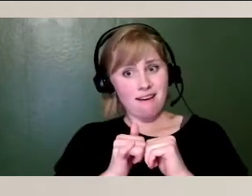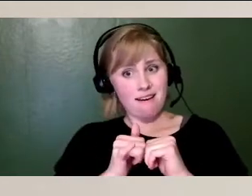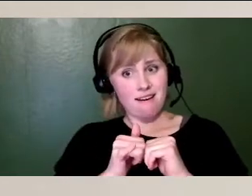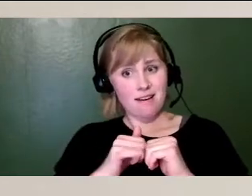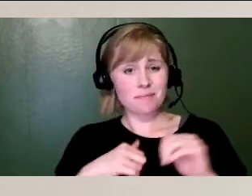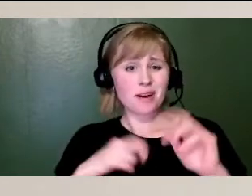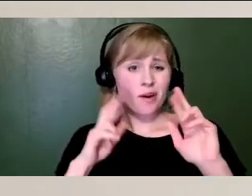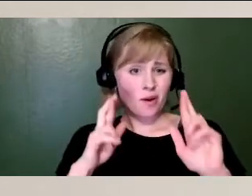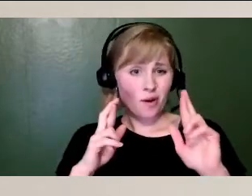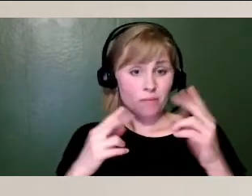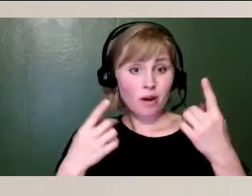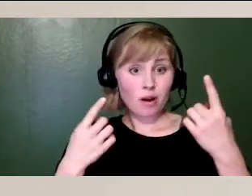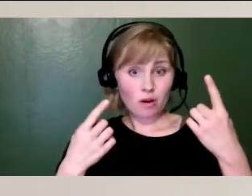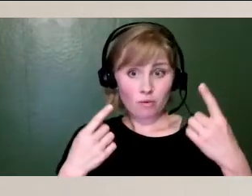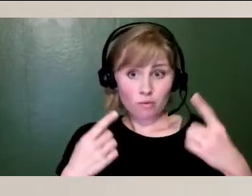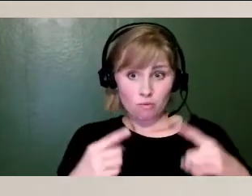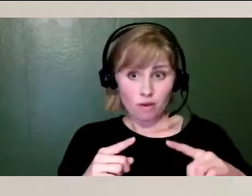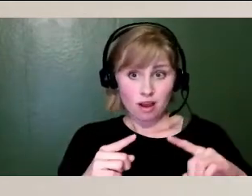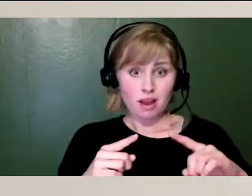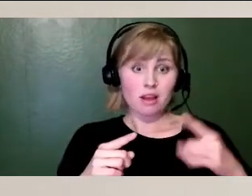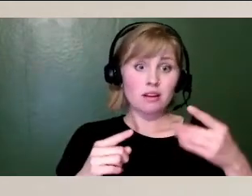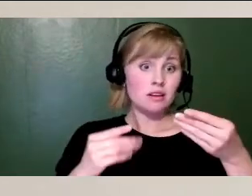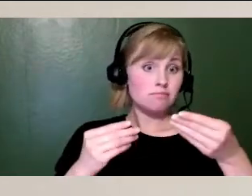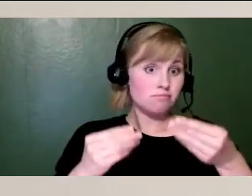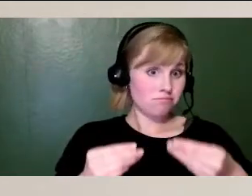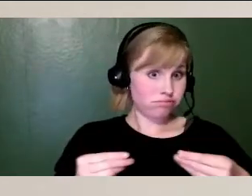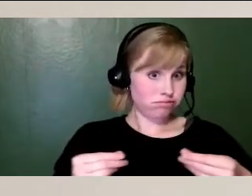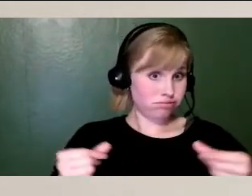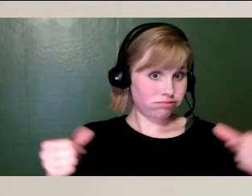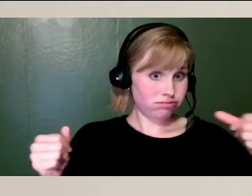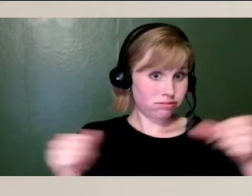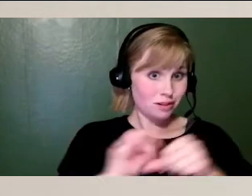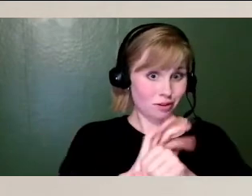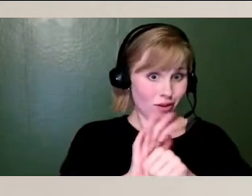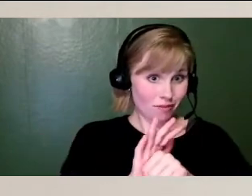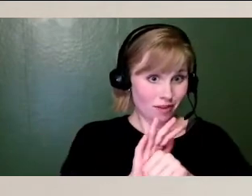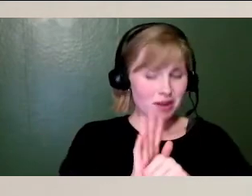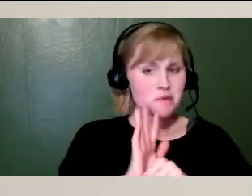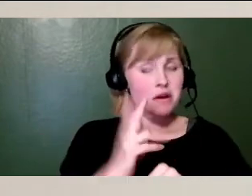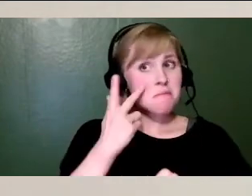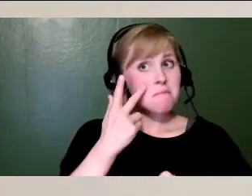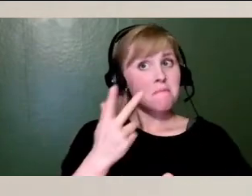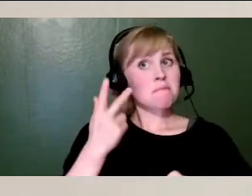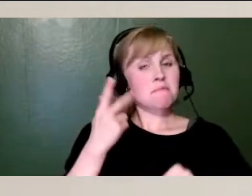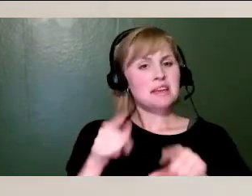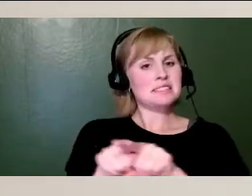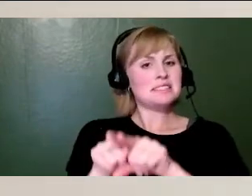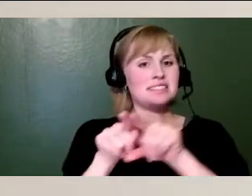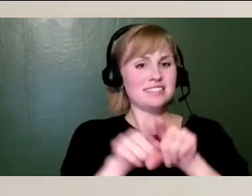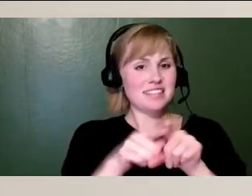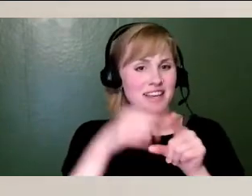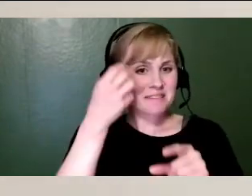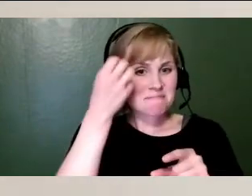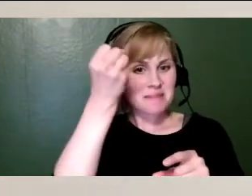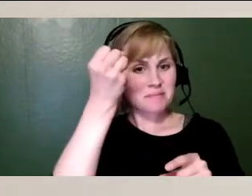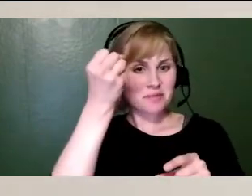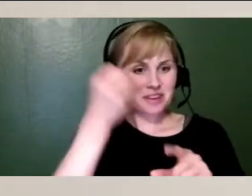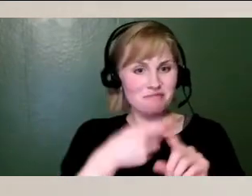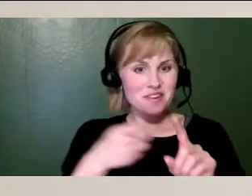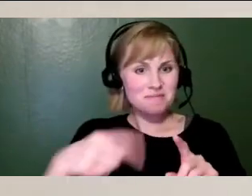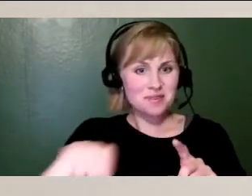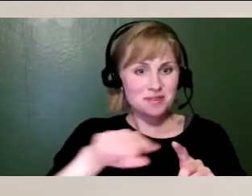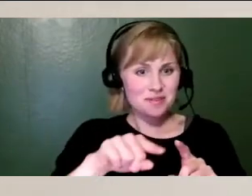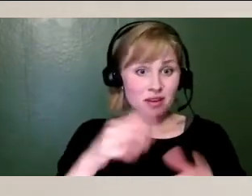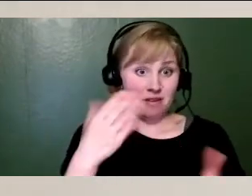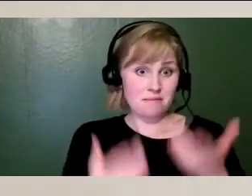times finally feel precedented again, we'll hold on to the same kinds of memories as some of you do. Maybe we'll laugh about how nervous we were for